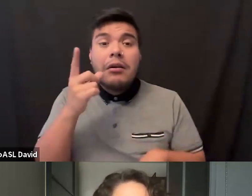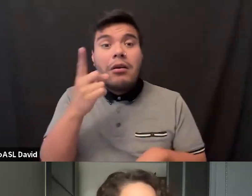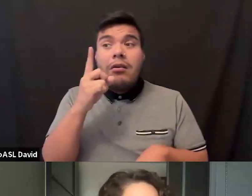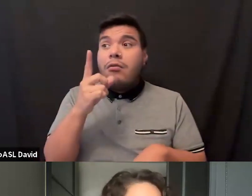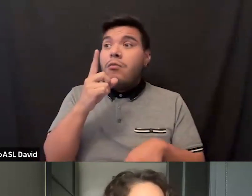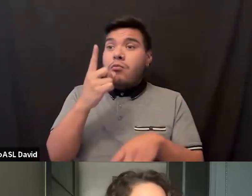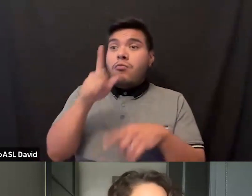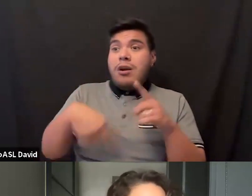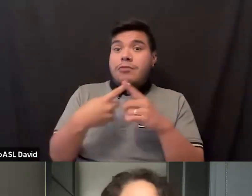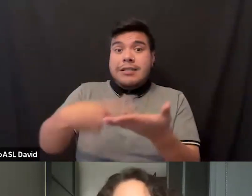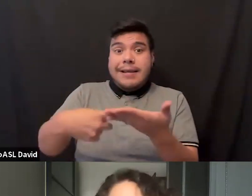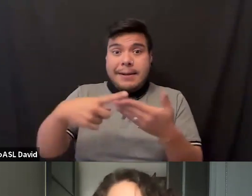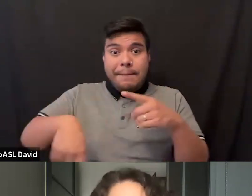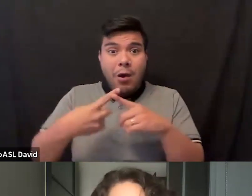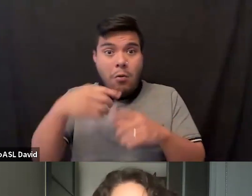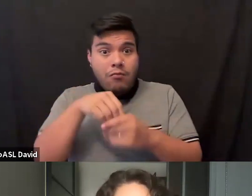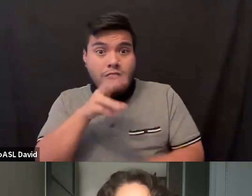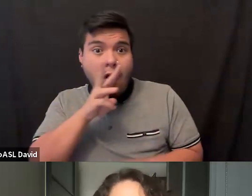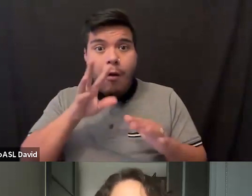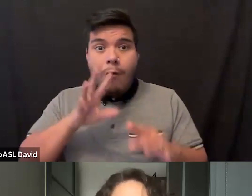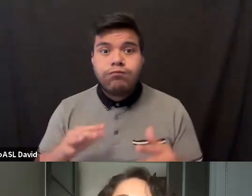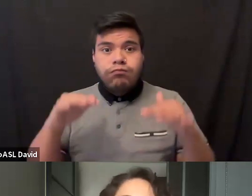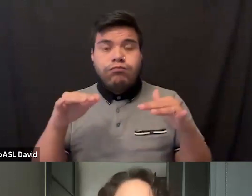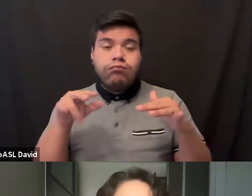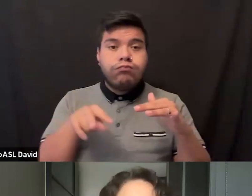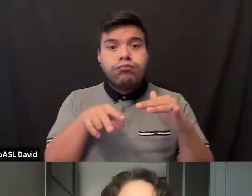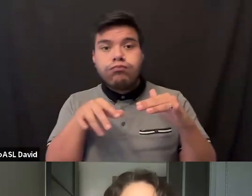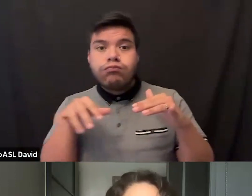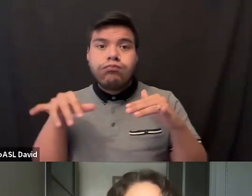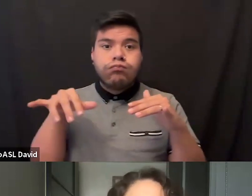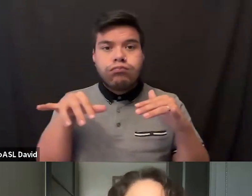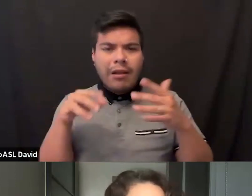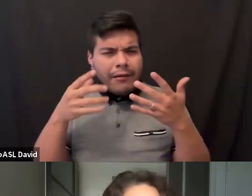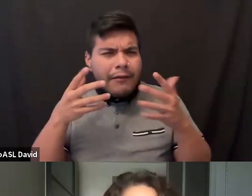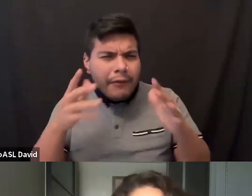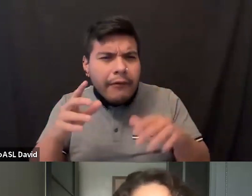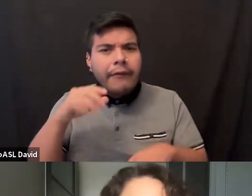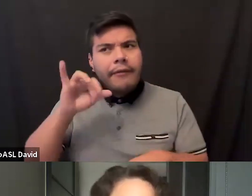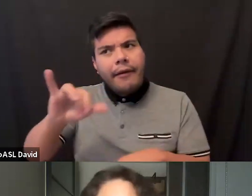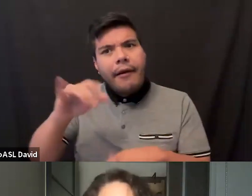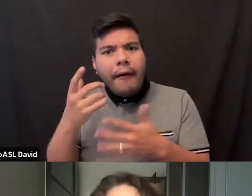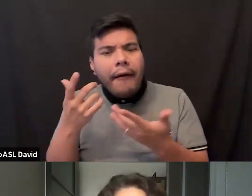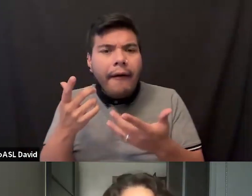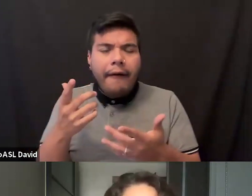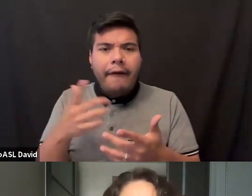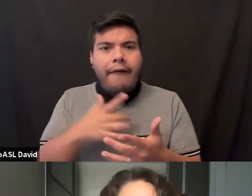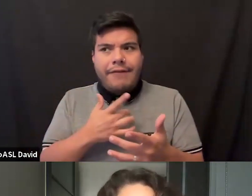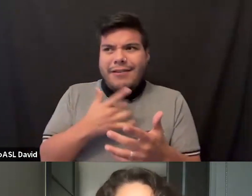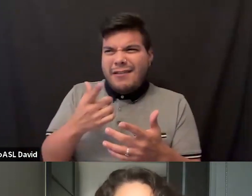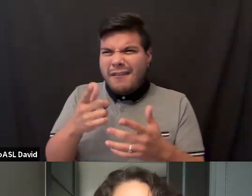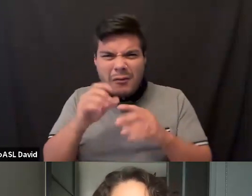talking about lose the control of life, and this image of the mattress inside the ocean, that you have no